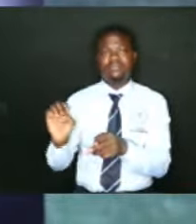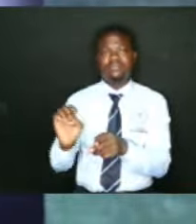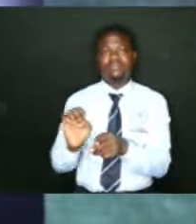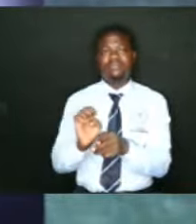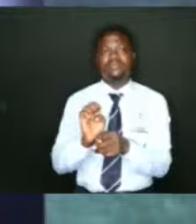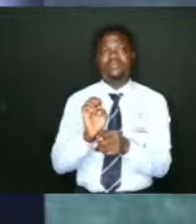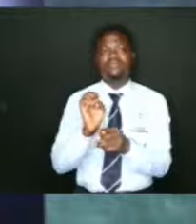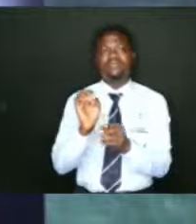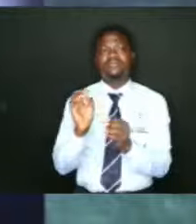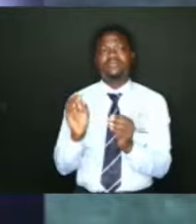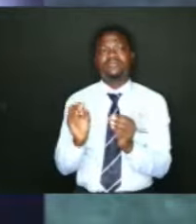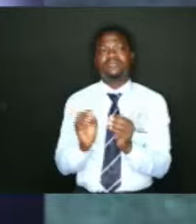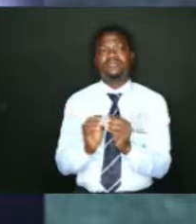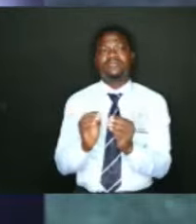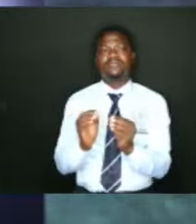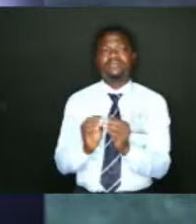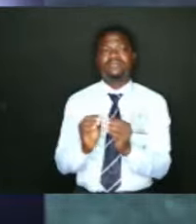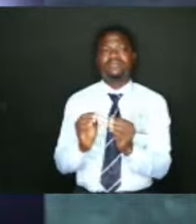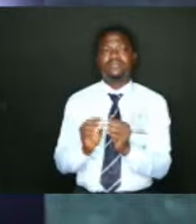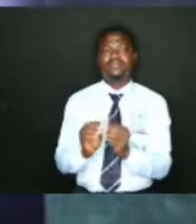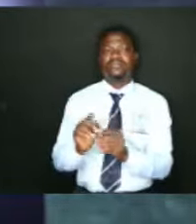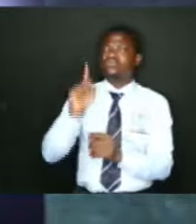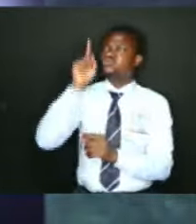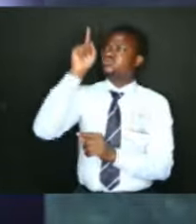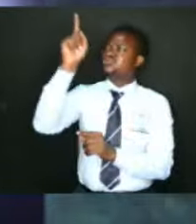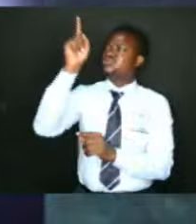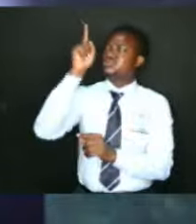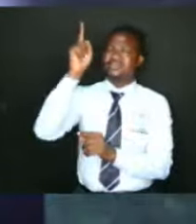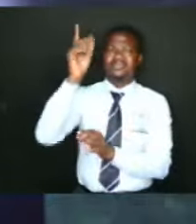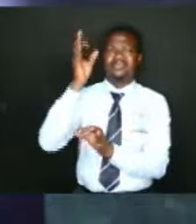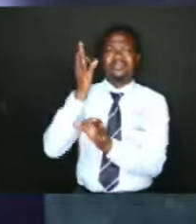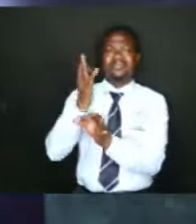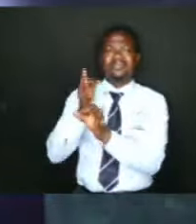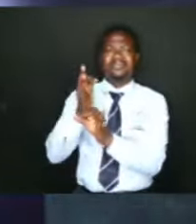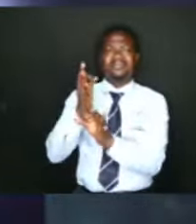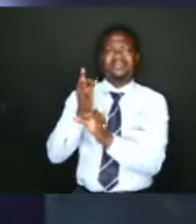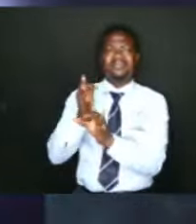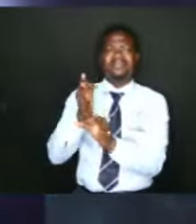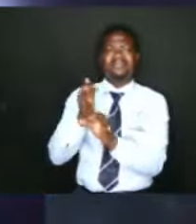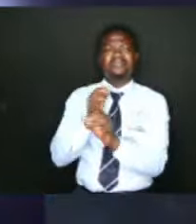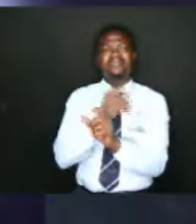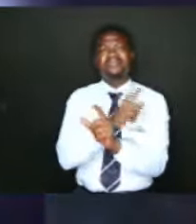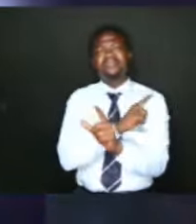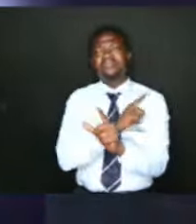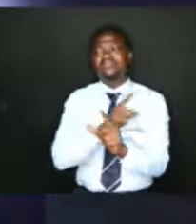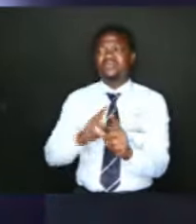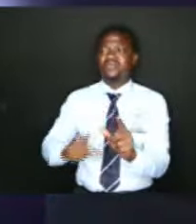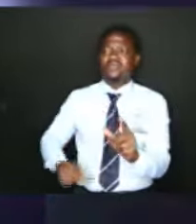forever. You've been faithful, Lord,